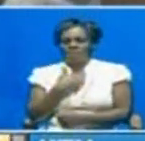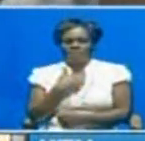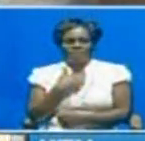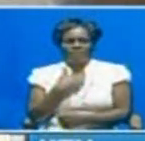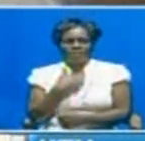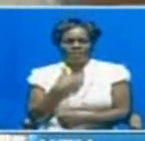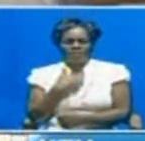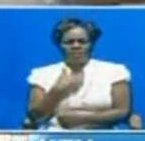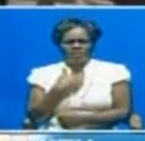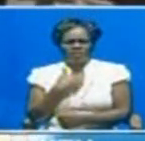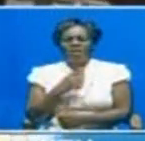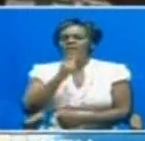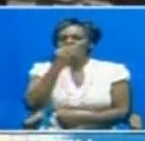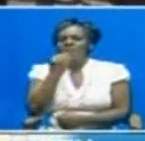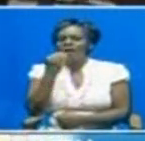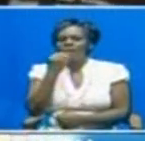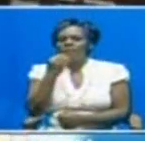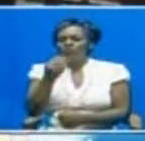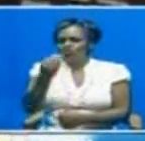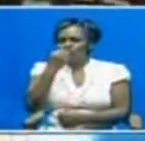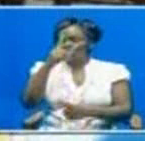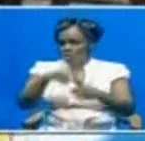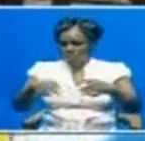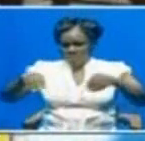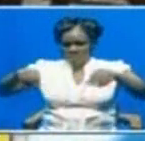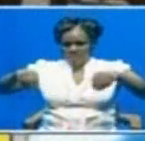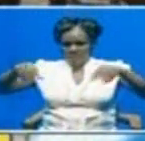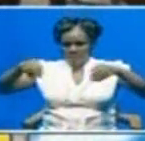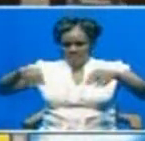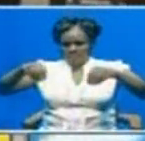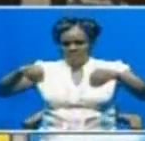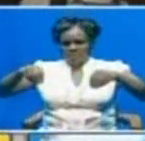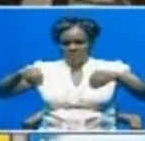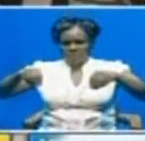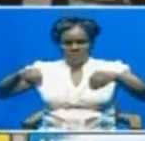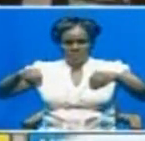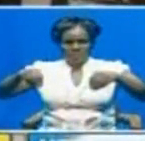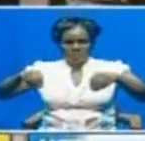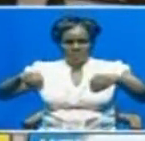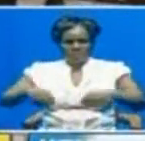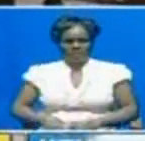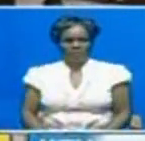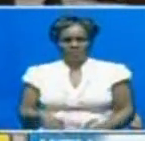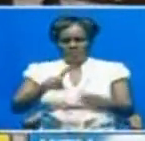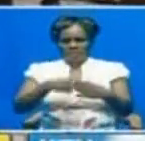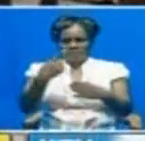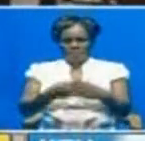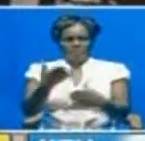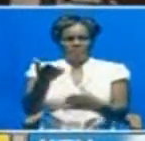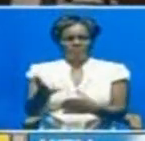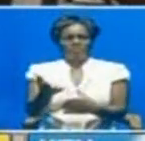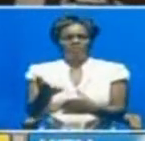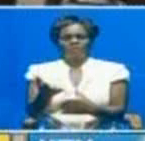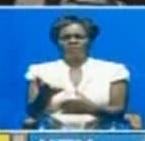Main feed comes from the grass. And we release them to go and graze in the field. And then in the crawls, we